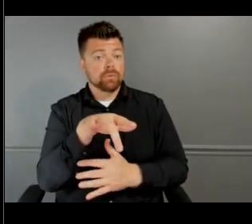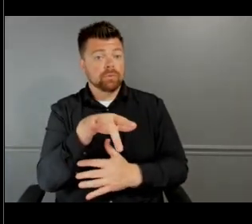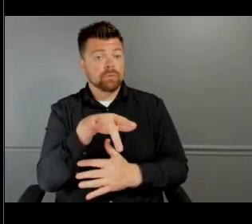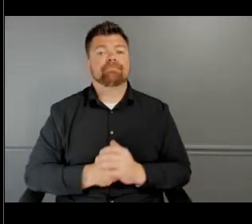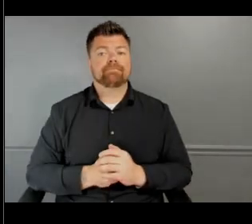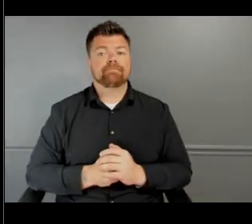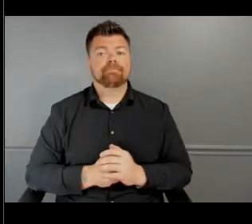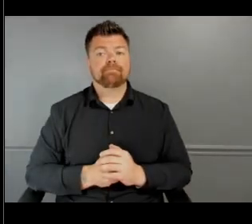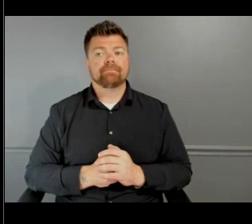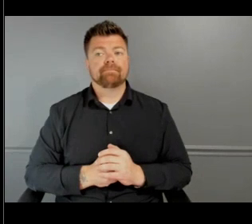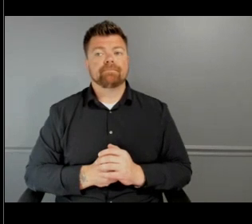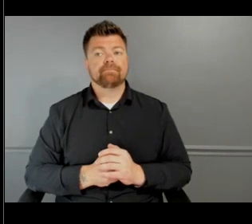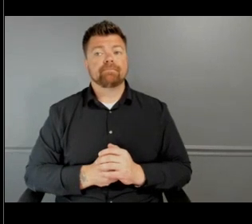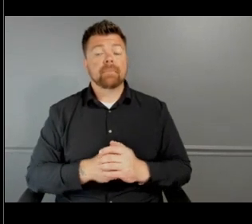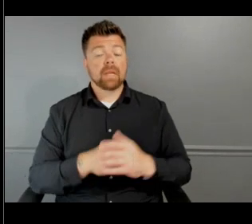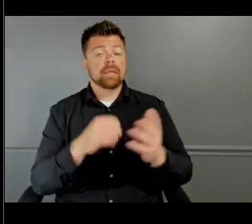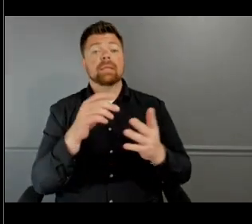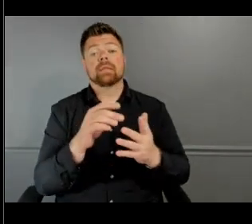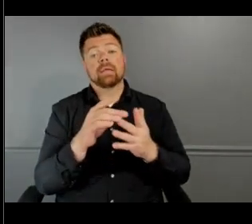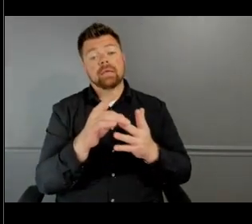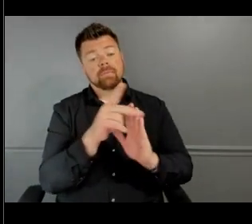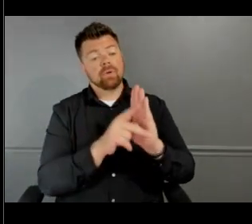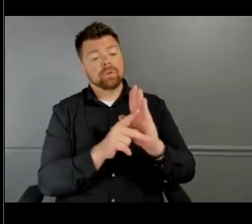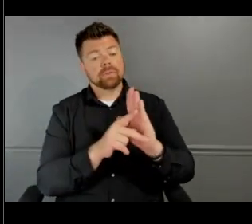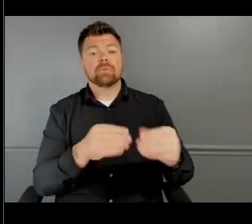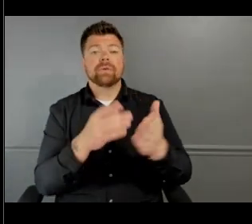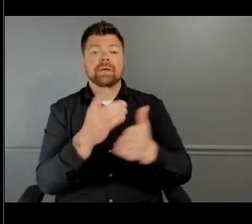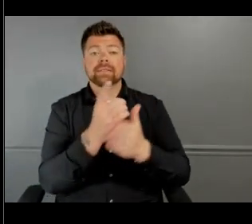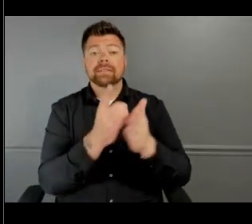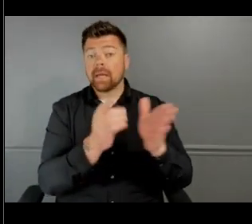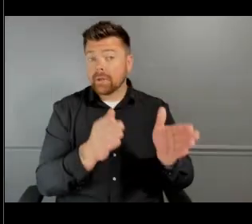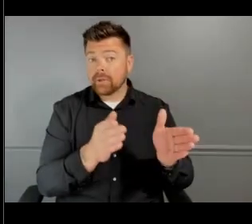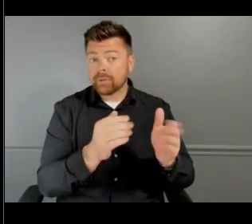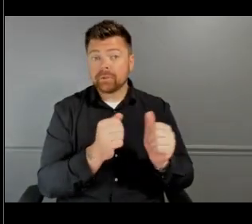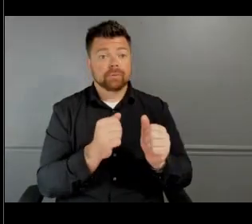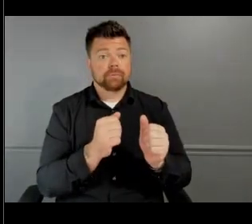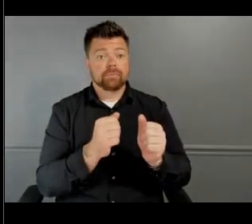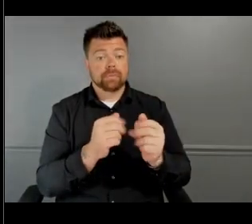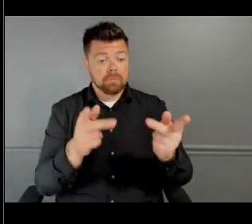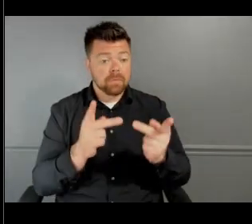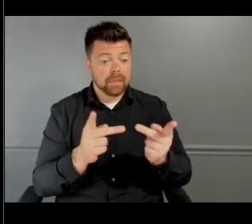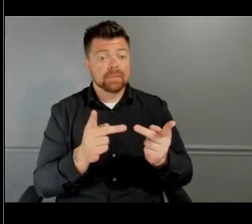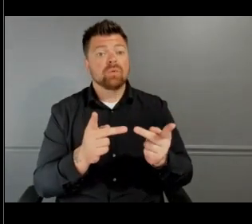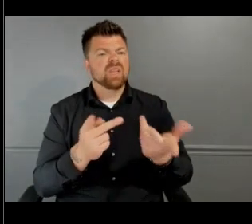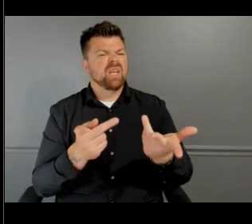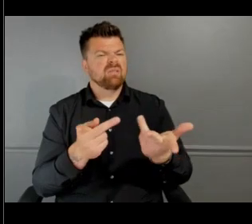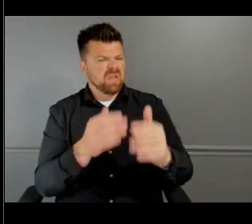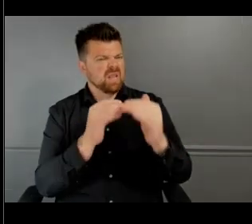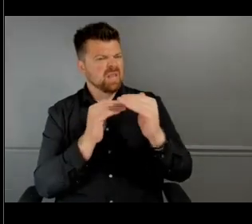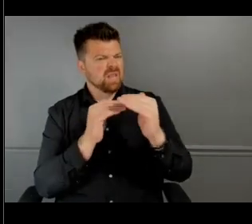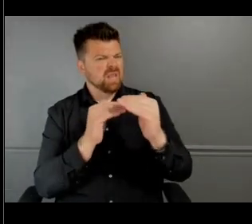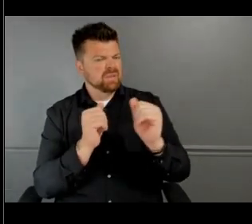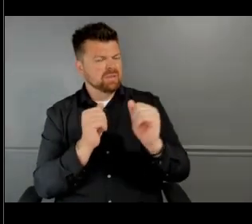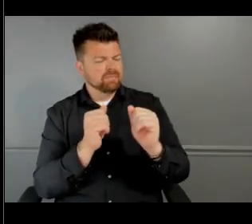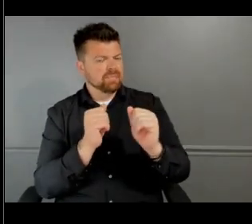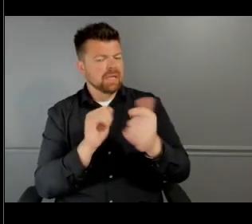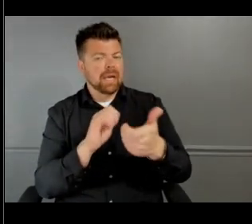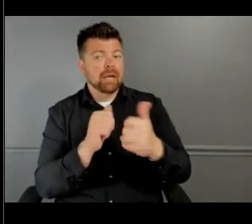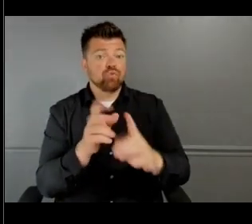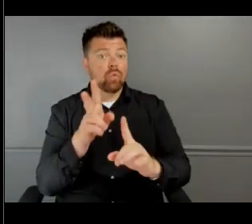The guidelines provide designers choices within limits on how to